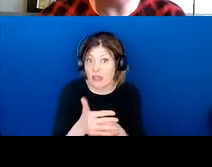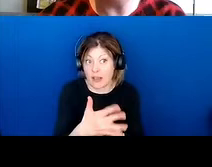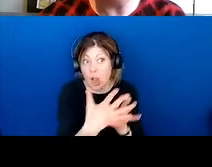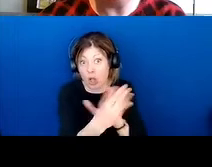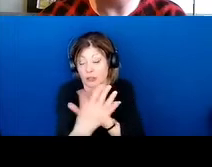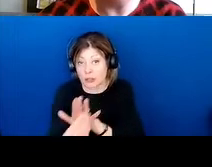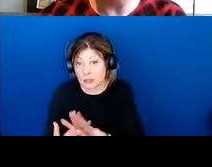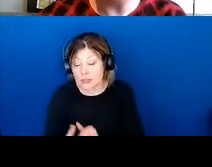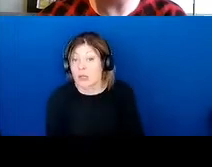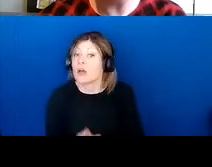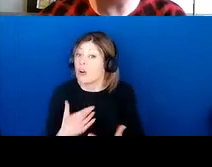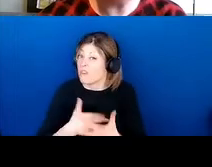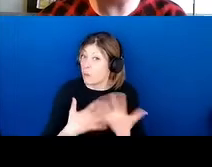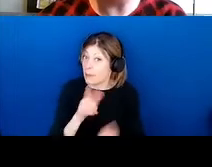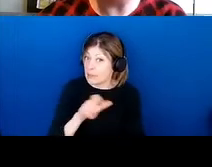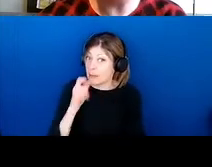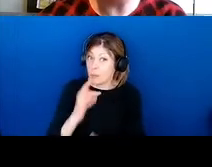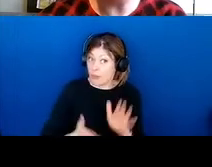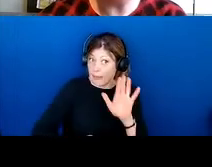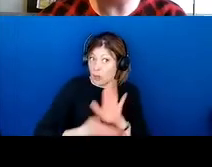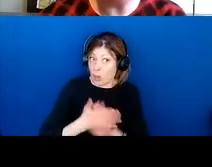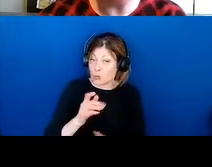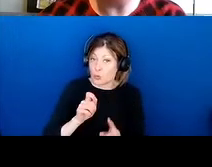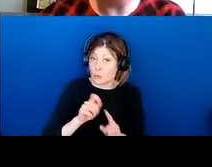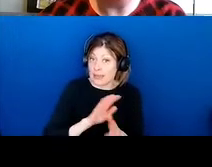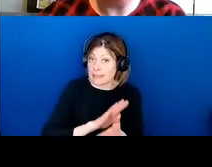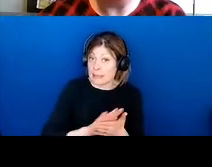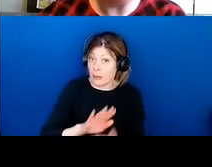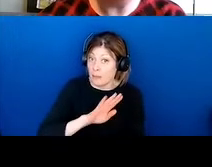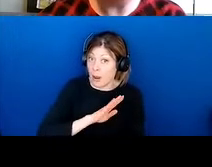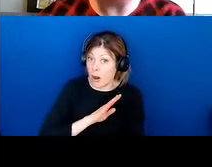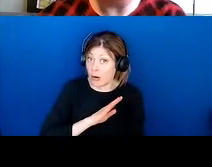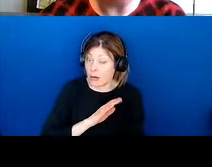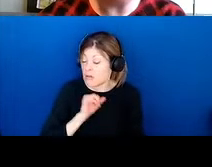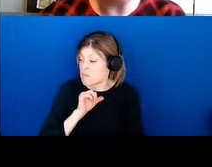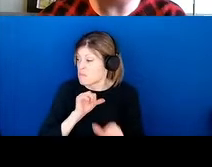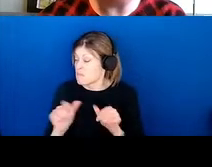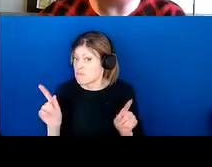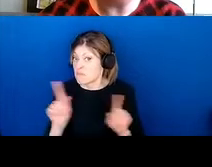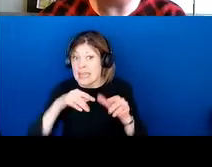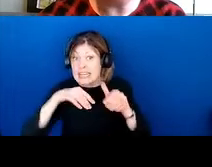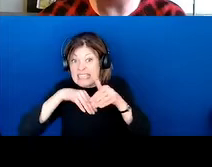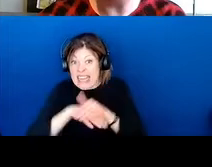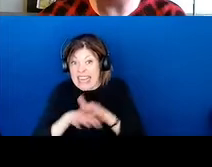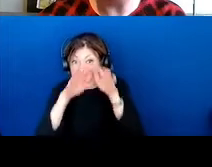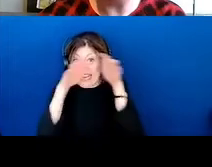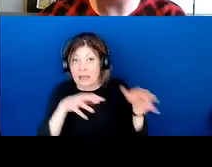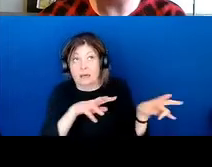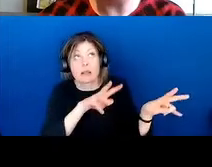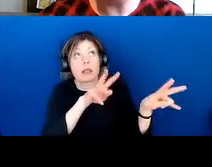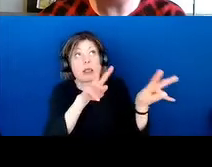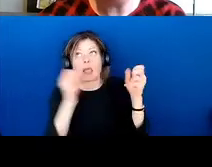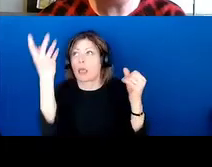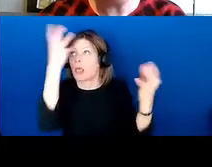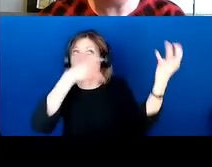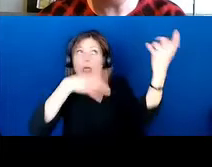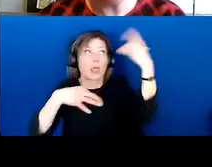to Painshill is to stand in the crystal grotto and marvel at this unique spectacle.